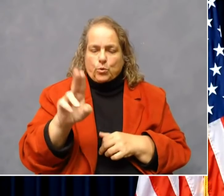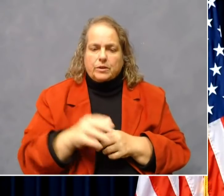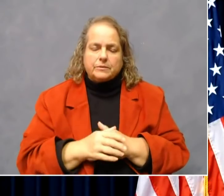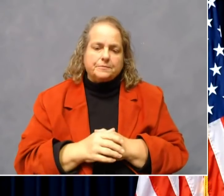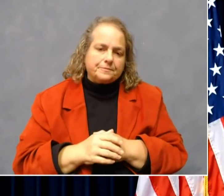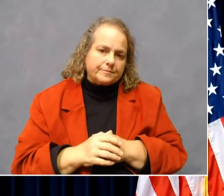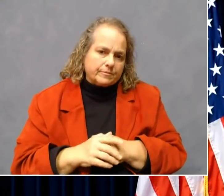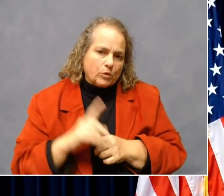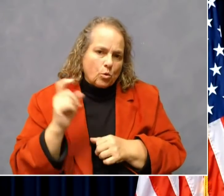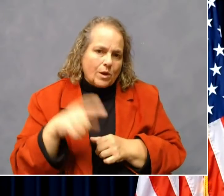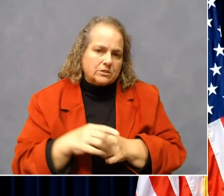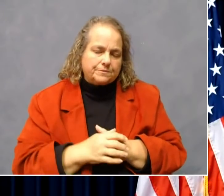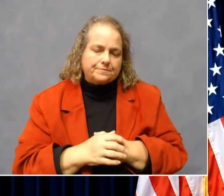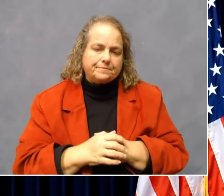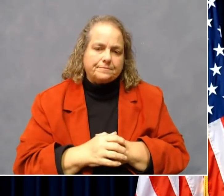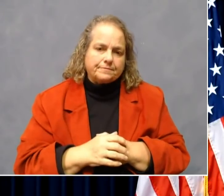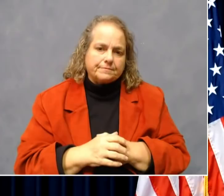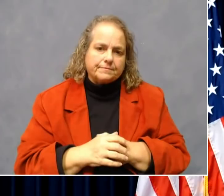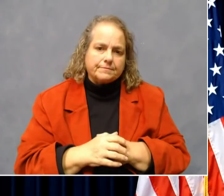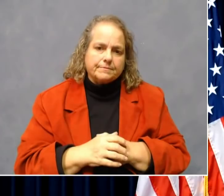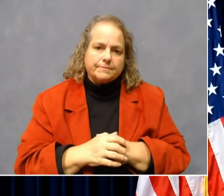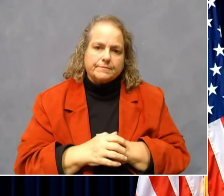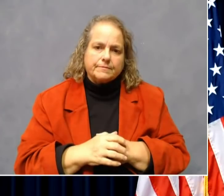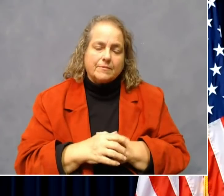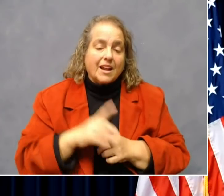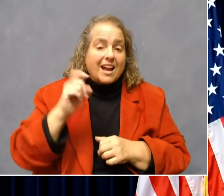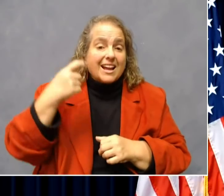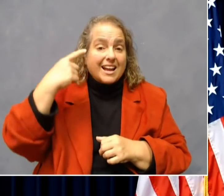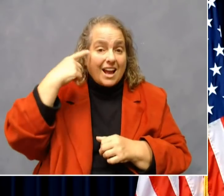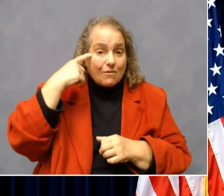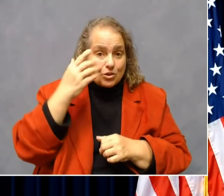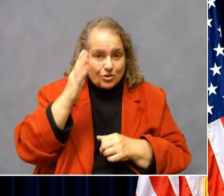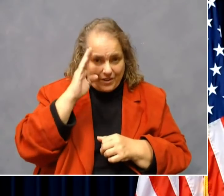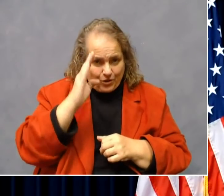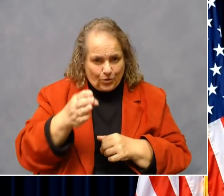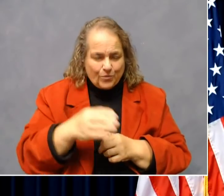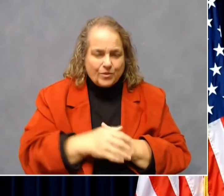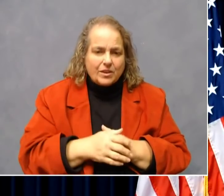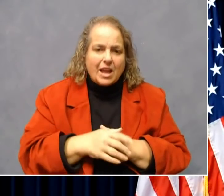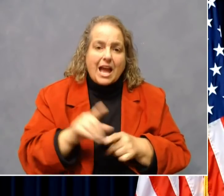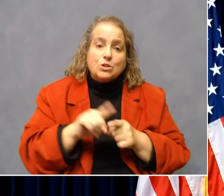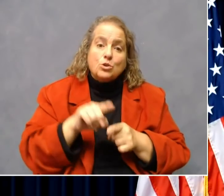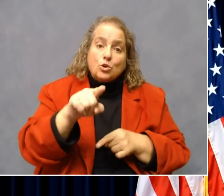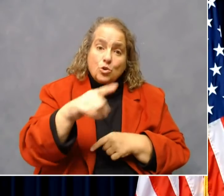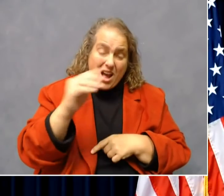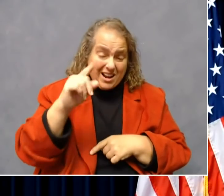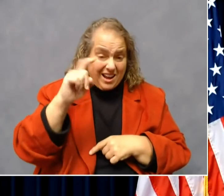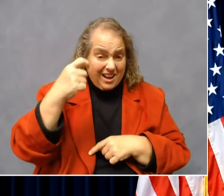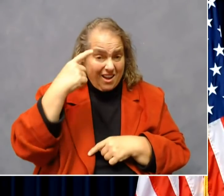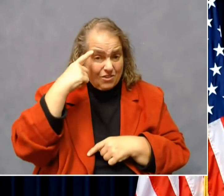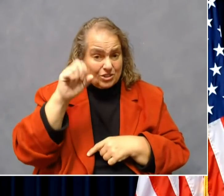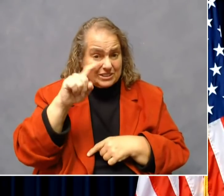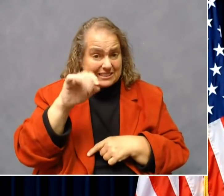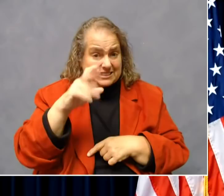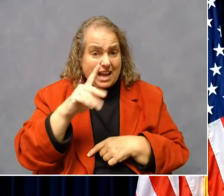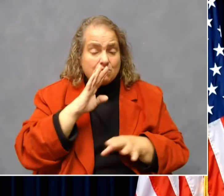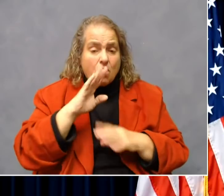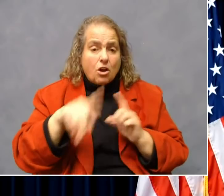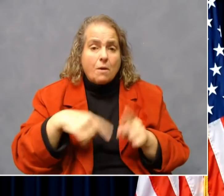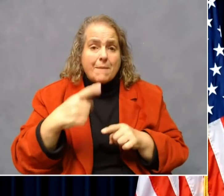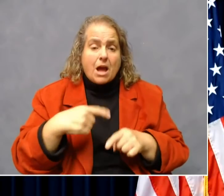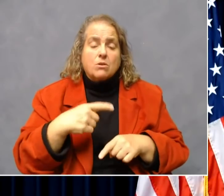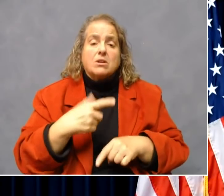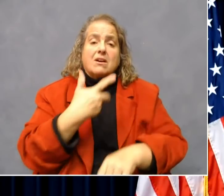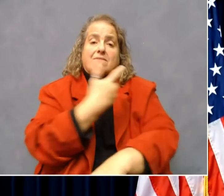Good afternoon, Governor. As you and Dr. Stack have talked about this afternoon with the vaccine going to long-term care facilities and